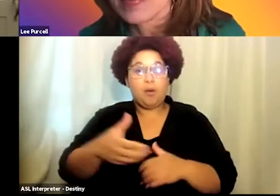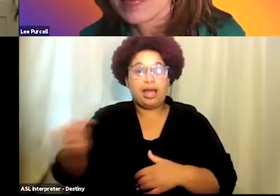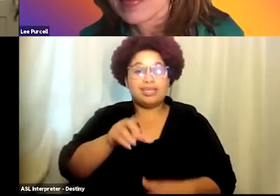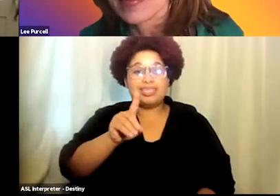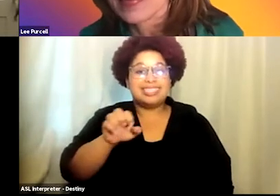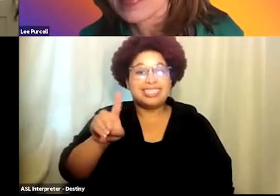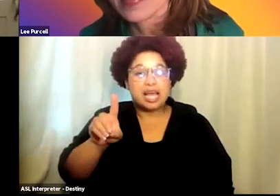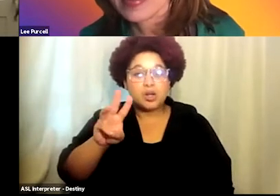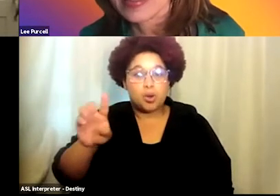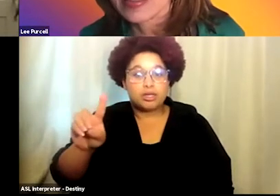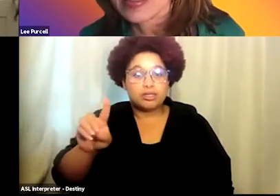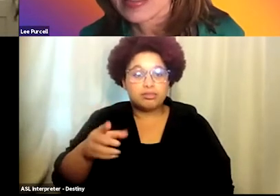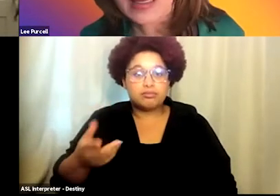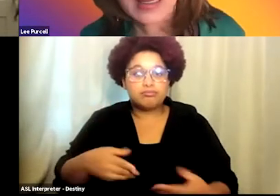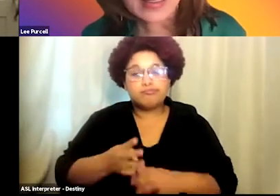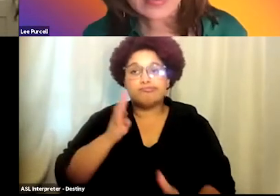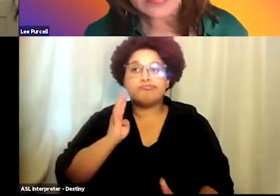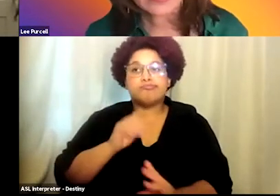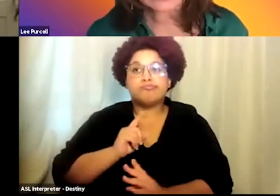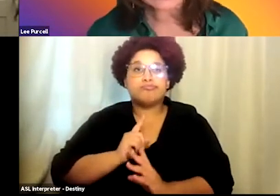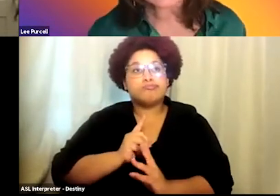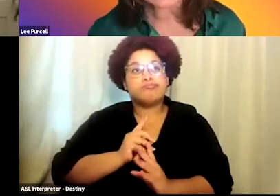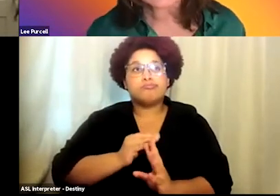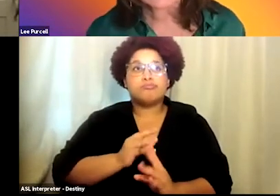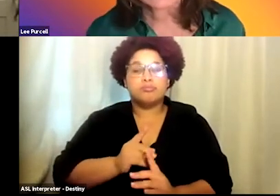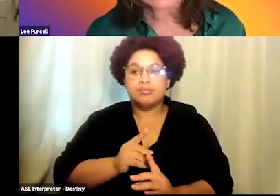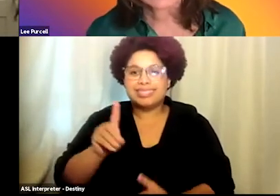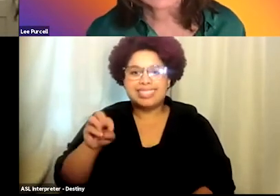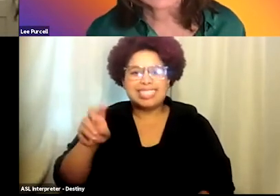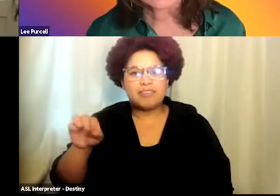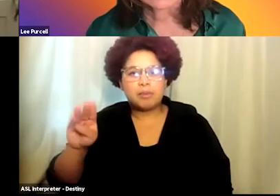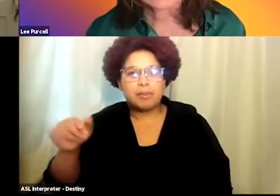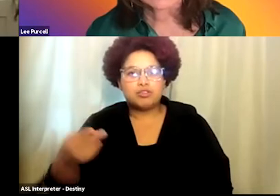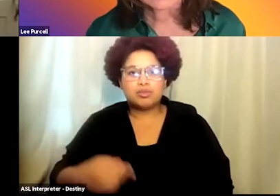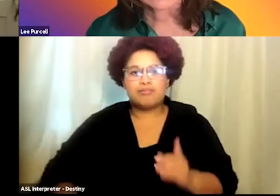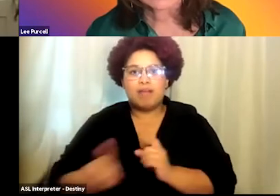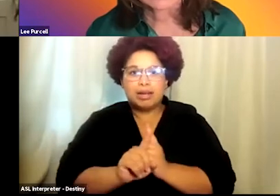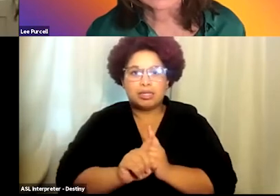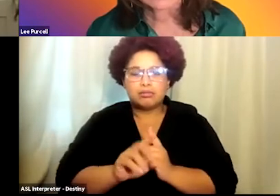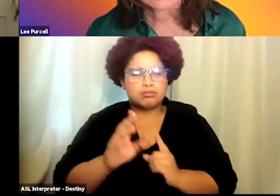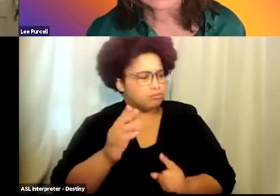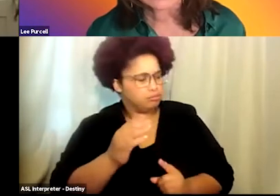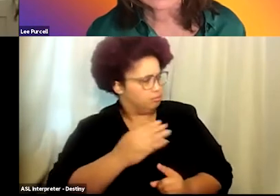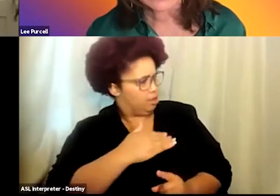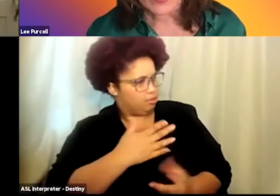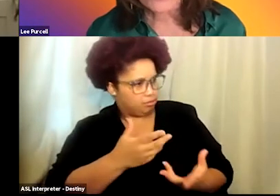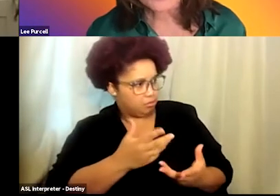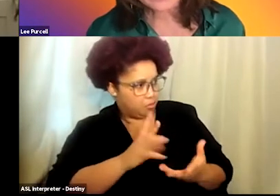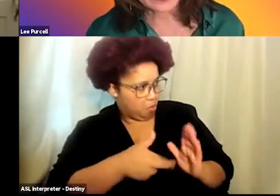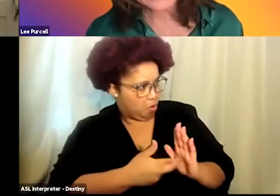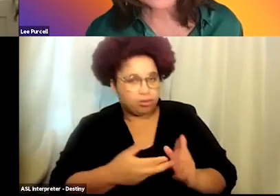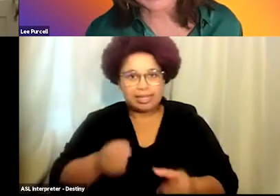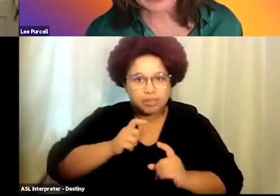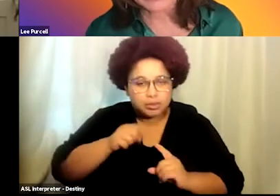Deadwood. I was standing in line in the drugstore, and David Milch was in front of me and gave me the role in the drugstore.